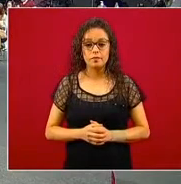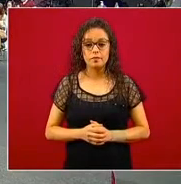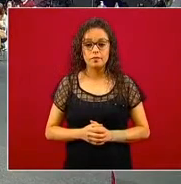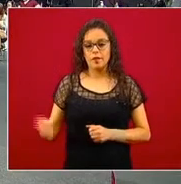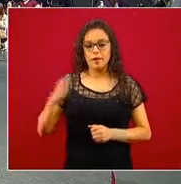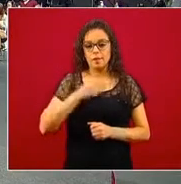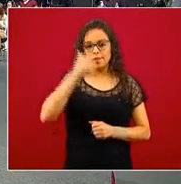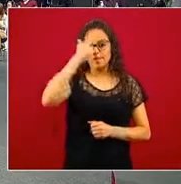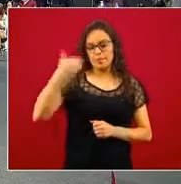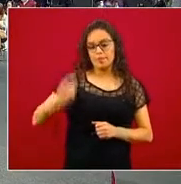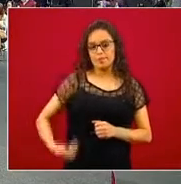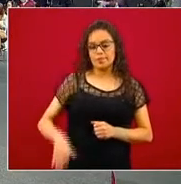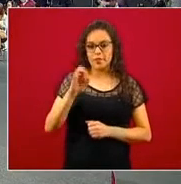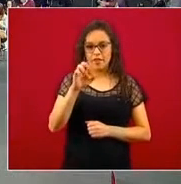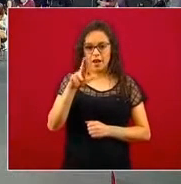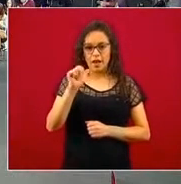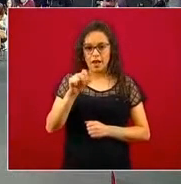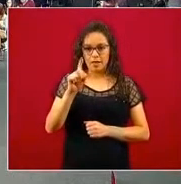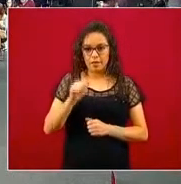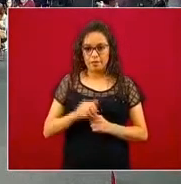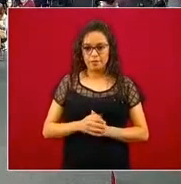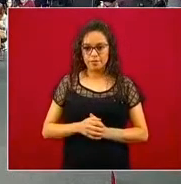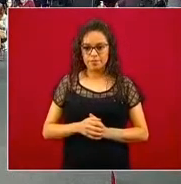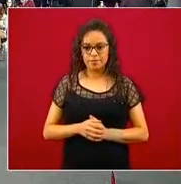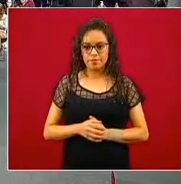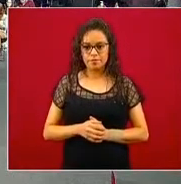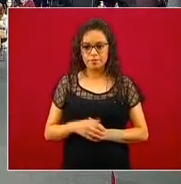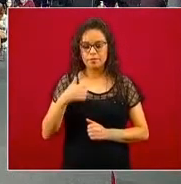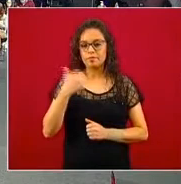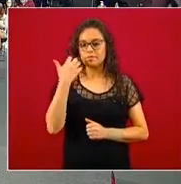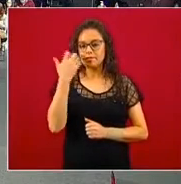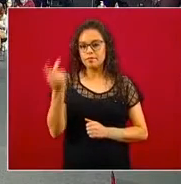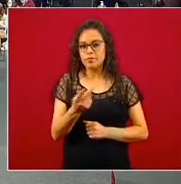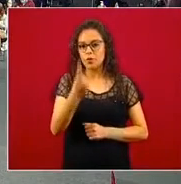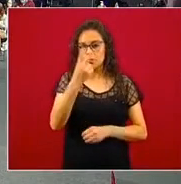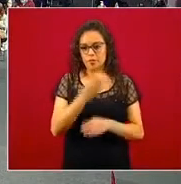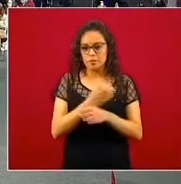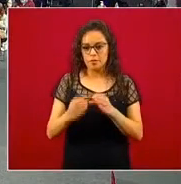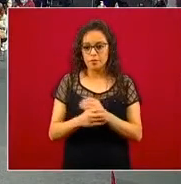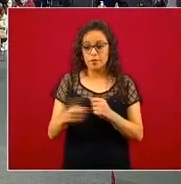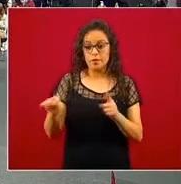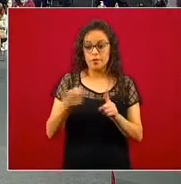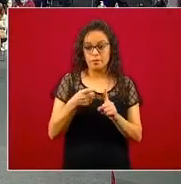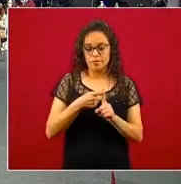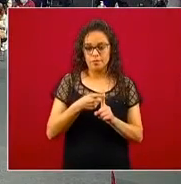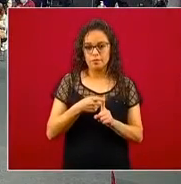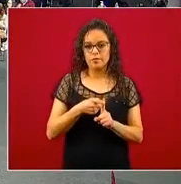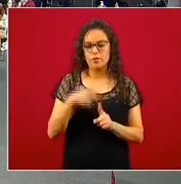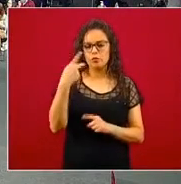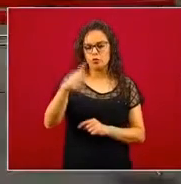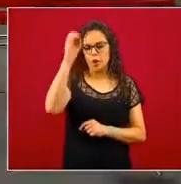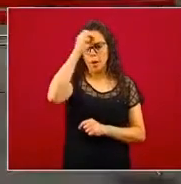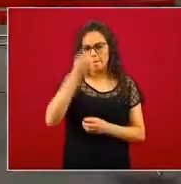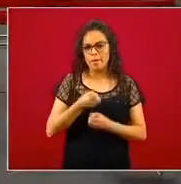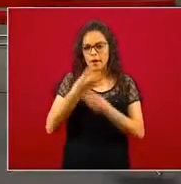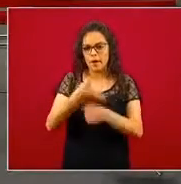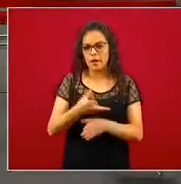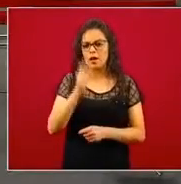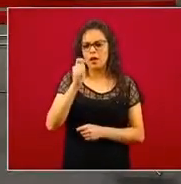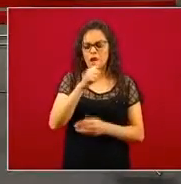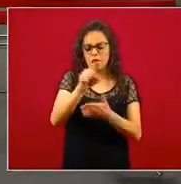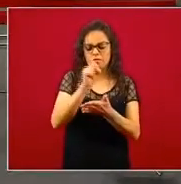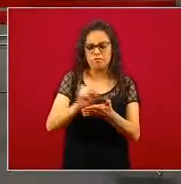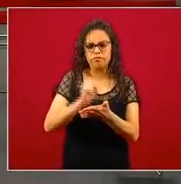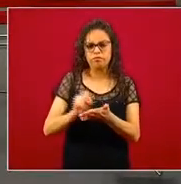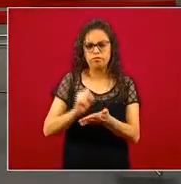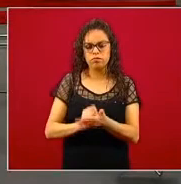in the past, and that's how they reach the different sites. And locally, dynamics would change, and probably that's where the